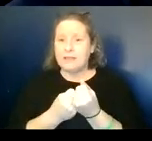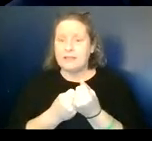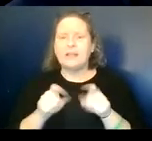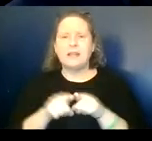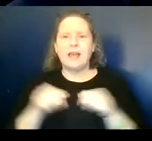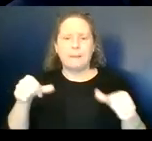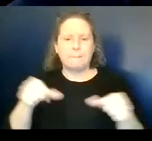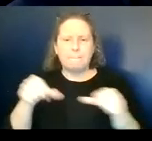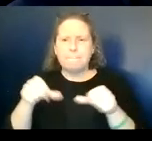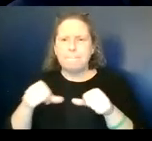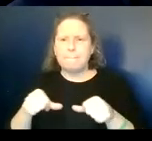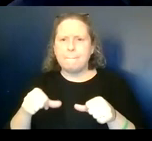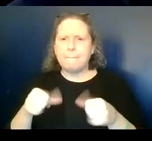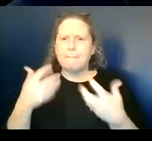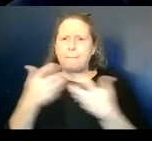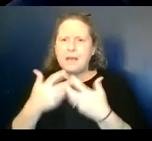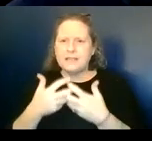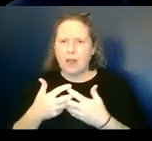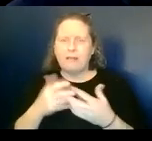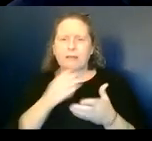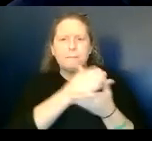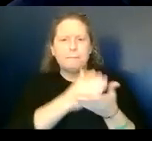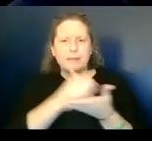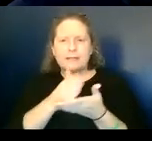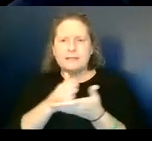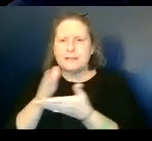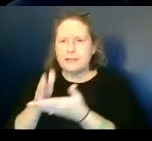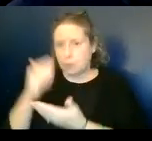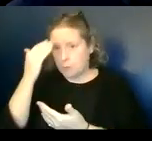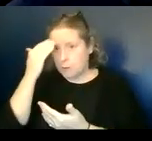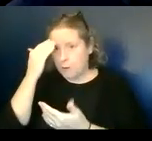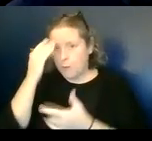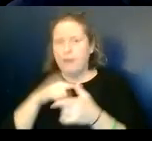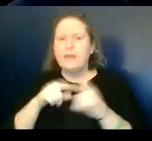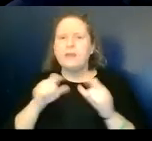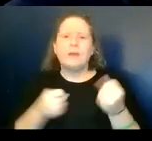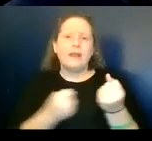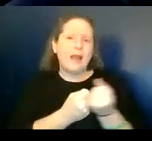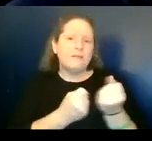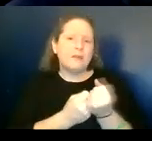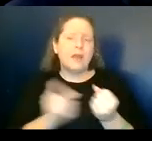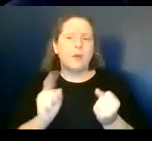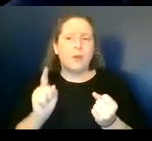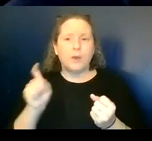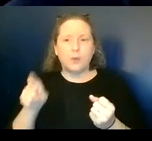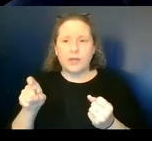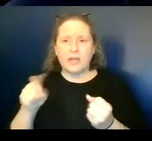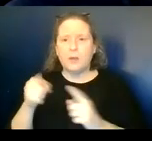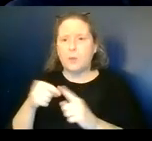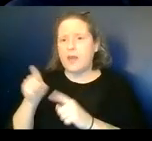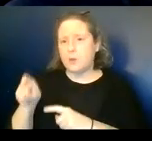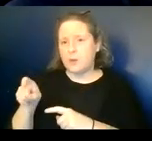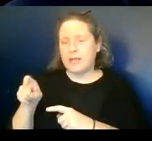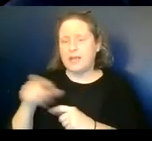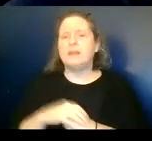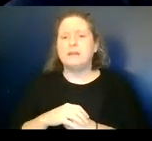So once you know the pieces of the puzzle, you can advocate wherever and whenever, right? And so we know that advocacy